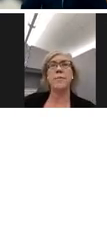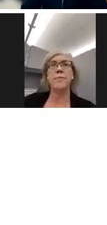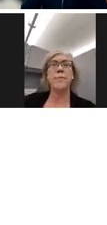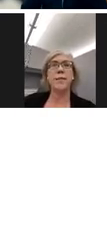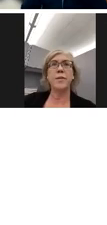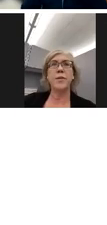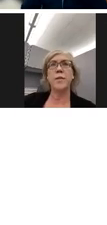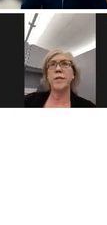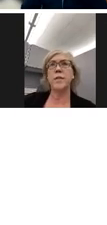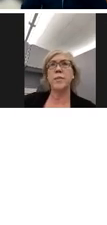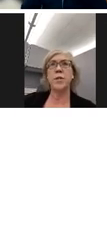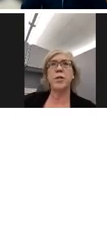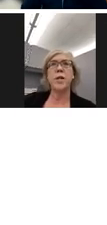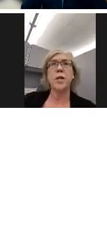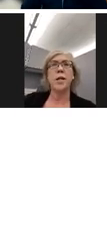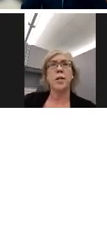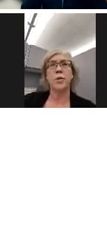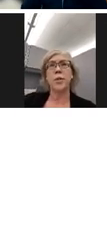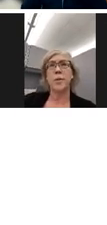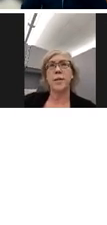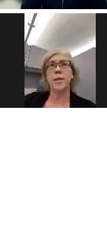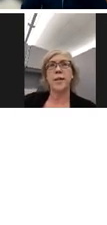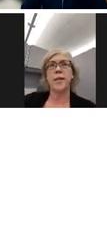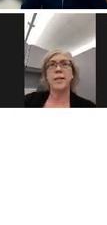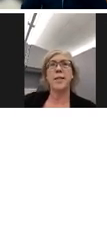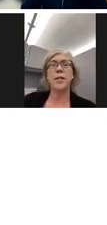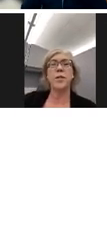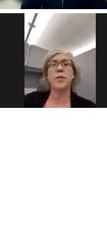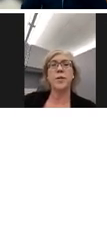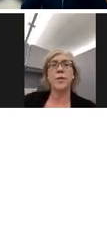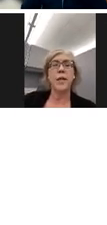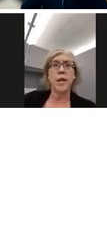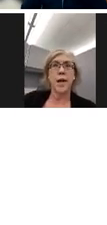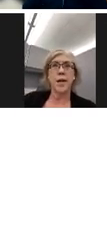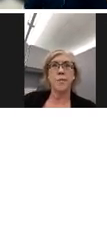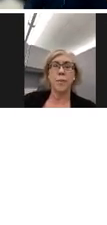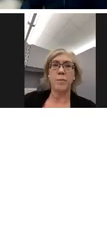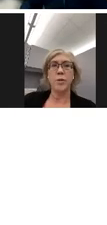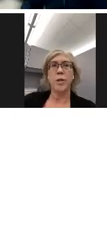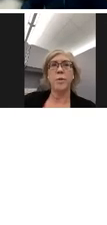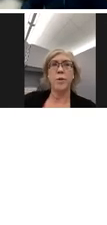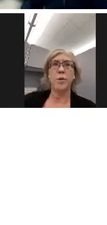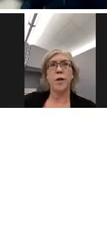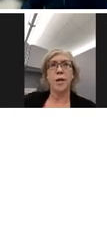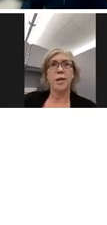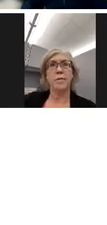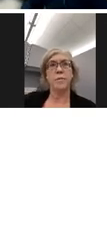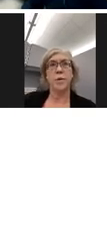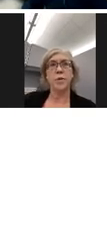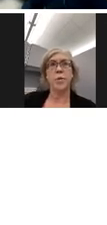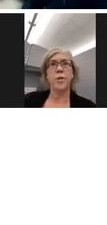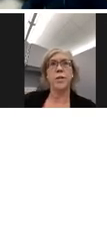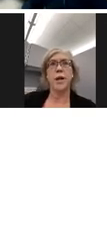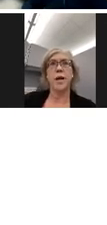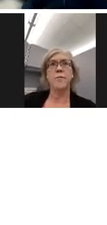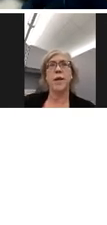receive basic services, which can include some of the things on the list here as far as Be able to use a computer and